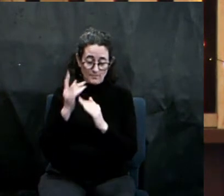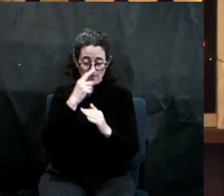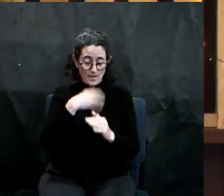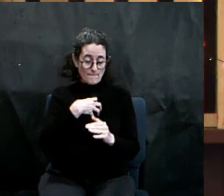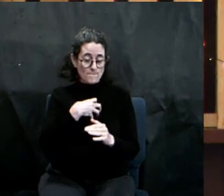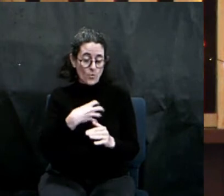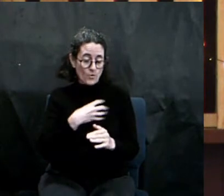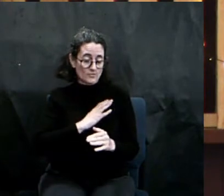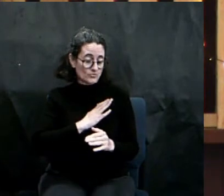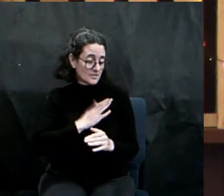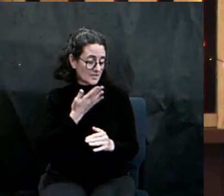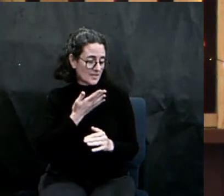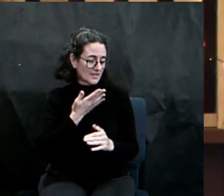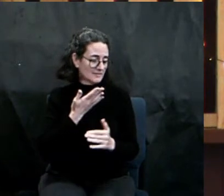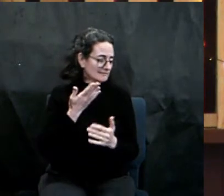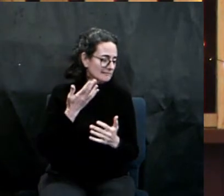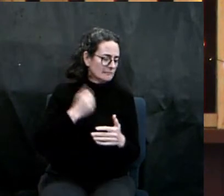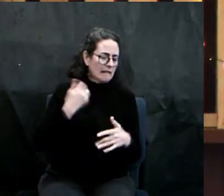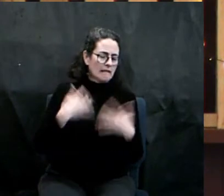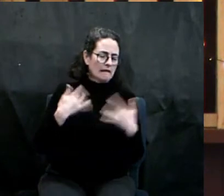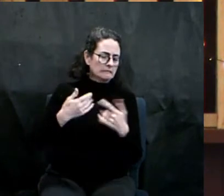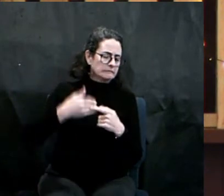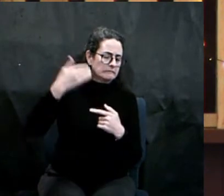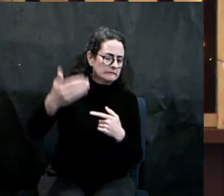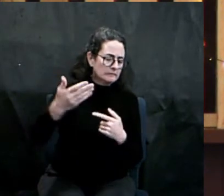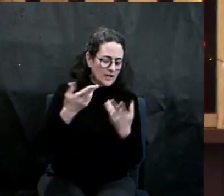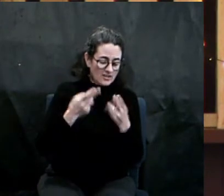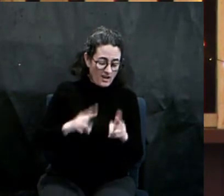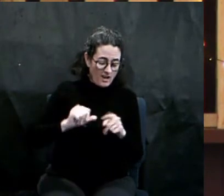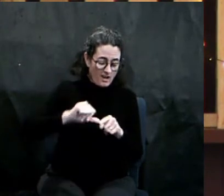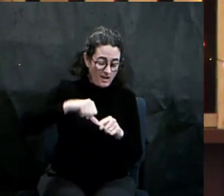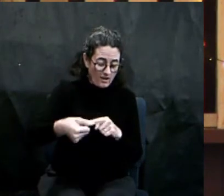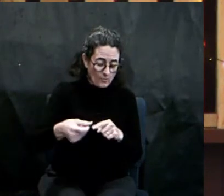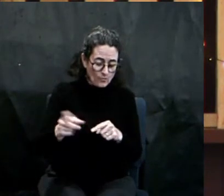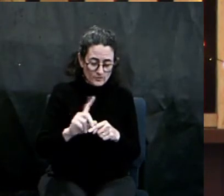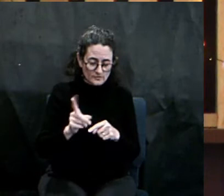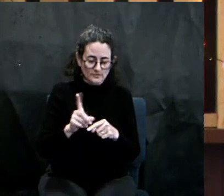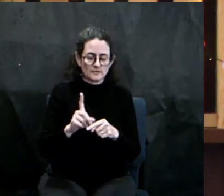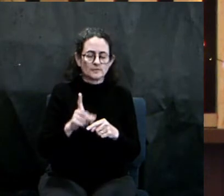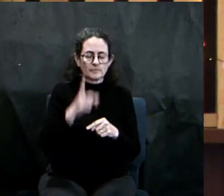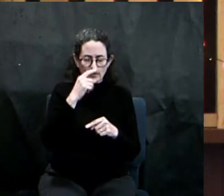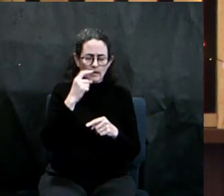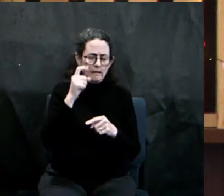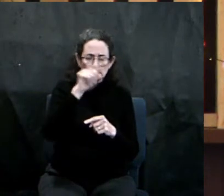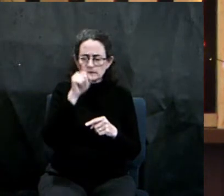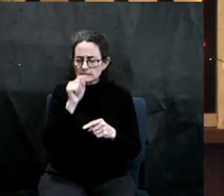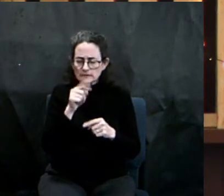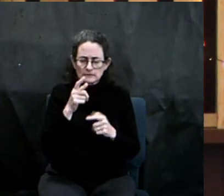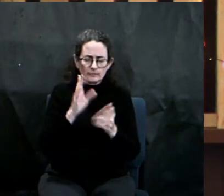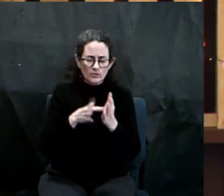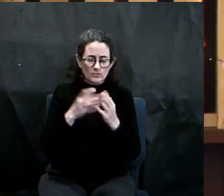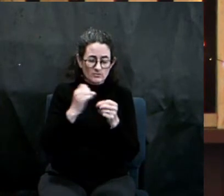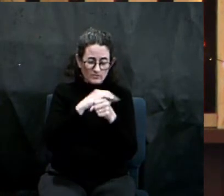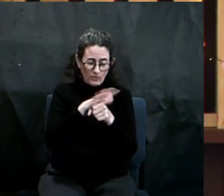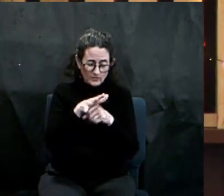the world's security measures fail them in these current times. We commend to your